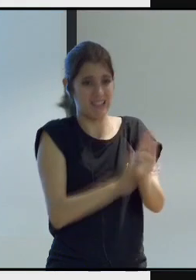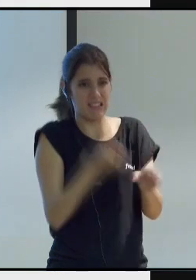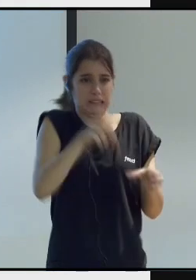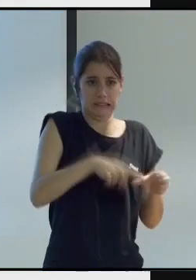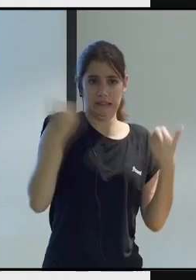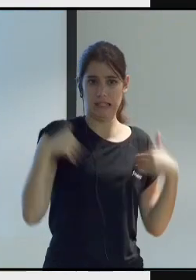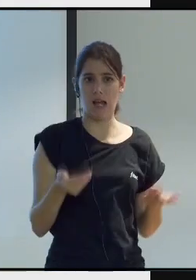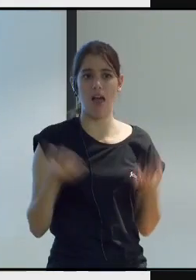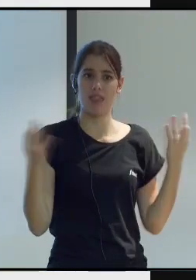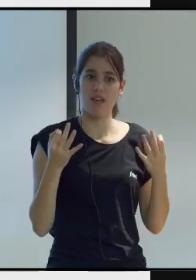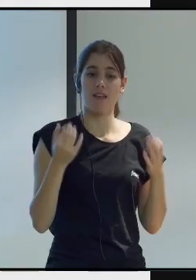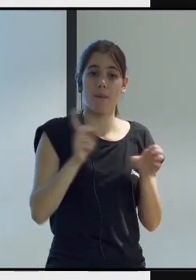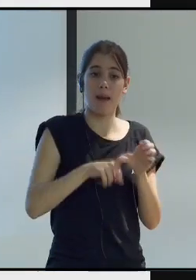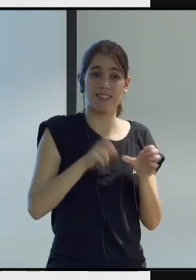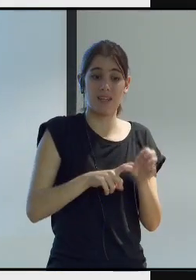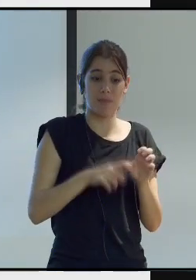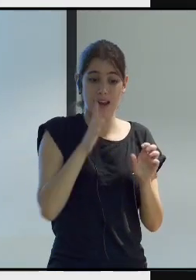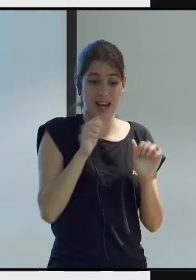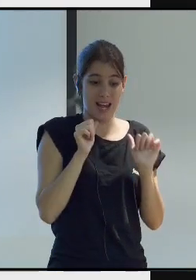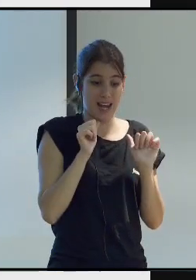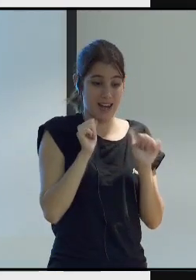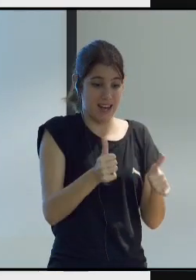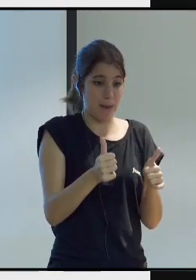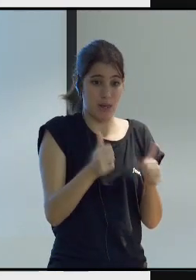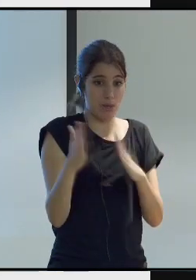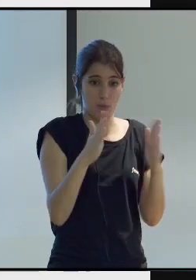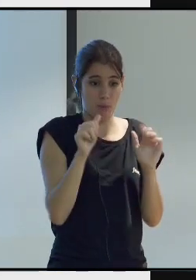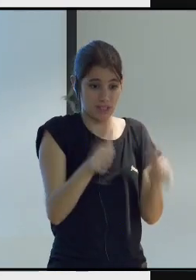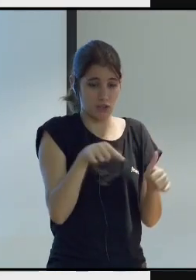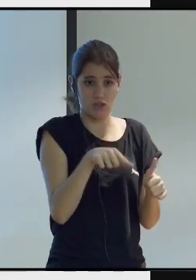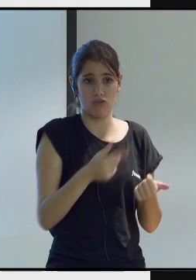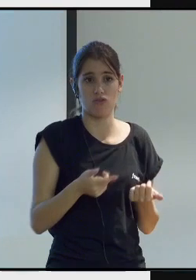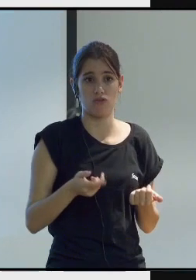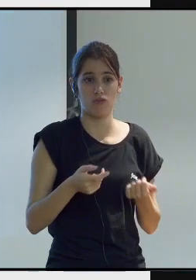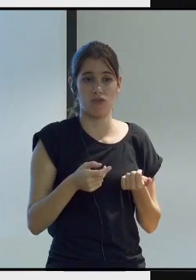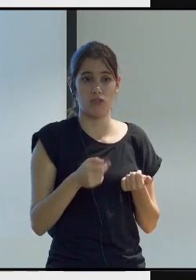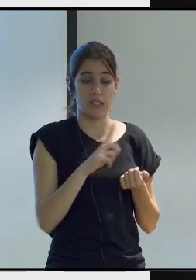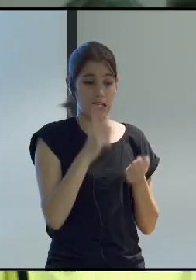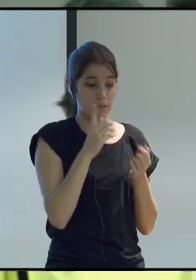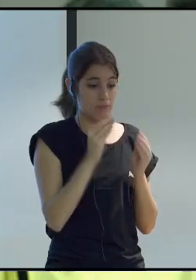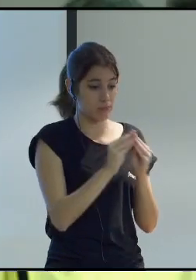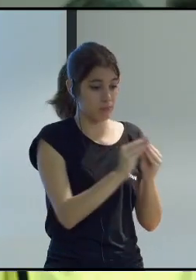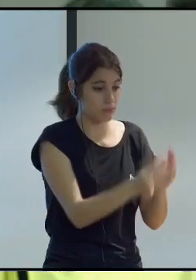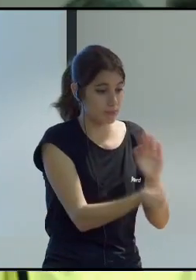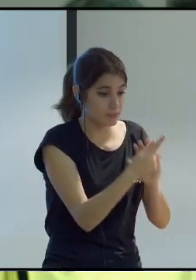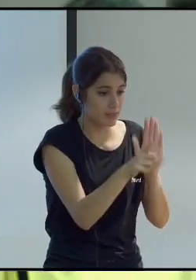the thinking, until the realization of it, until the monitoring of it.